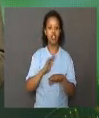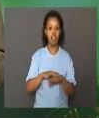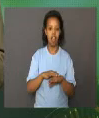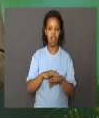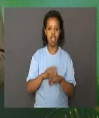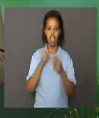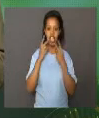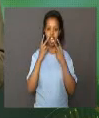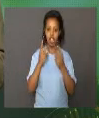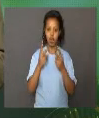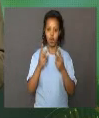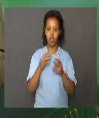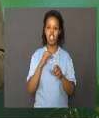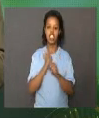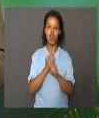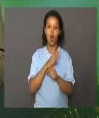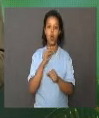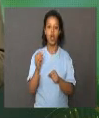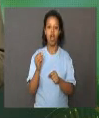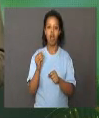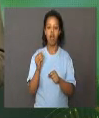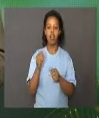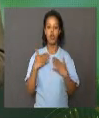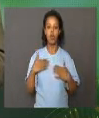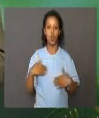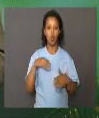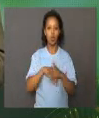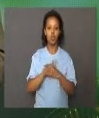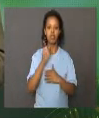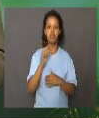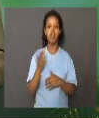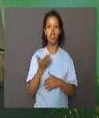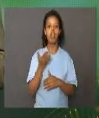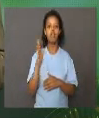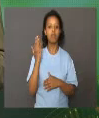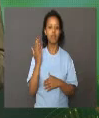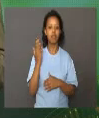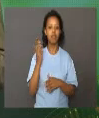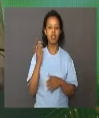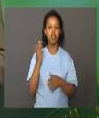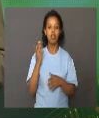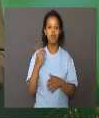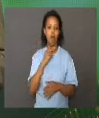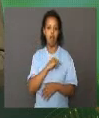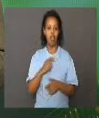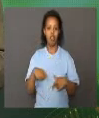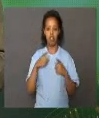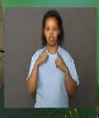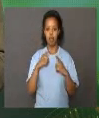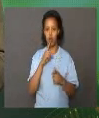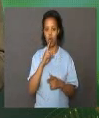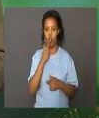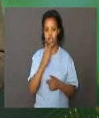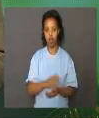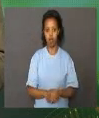structure and function of the HIV virus. We began by reviewing the